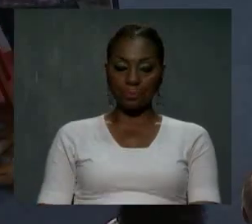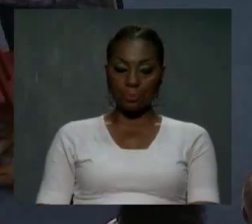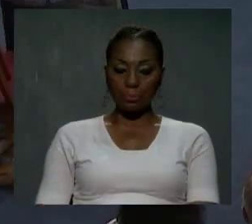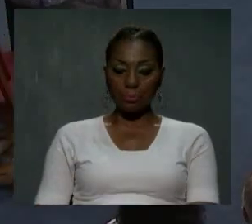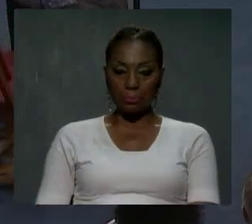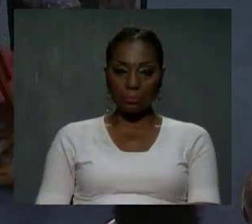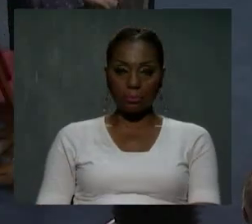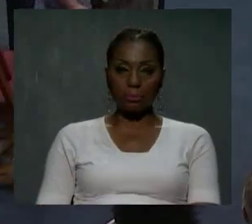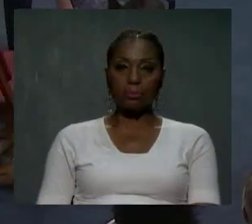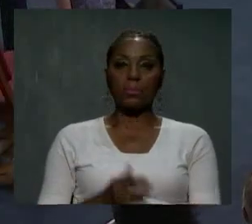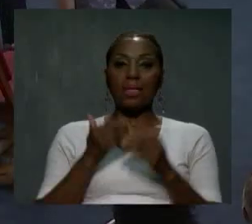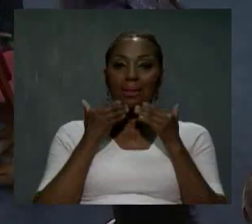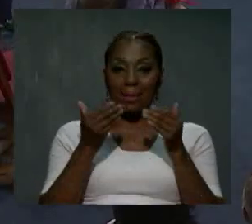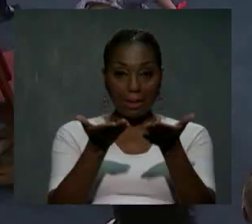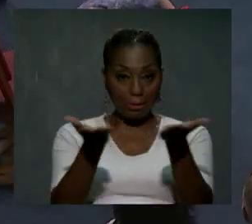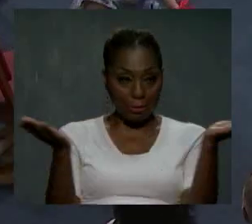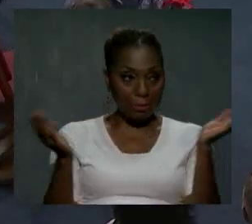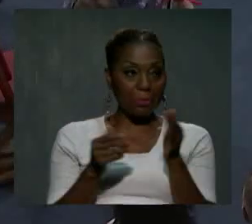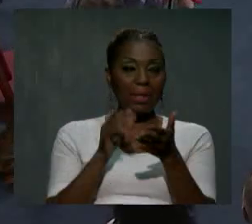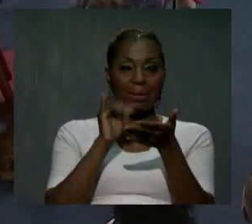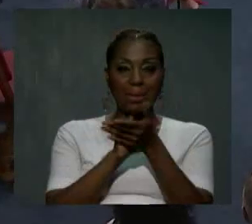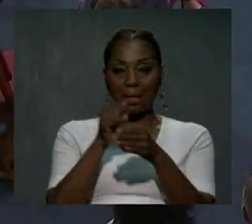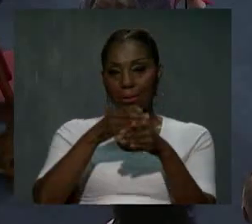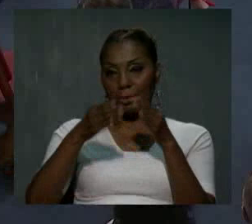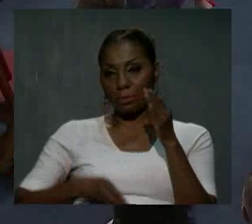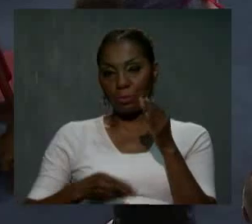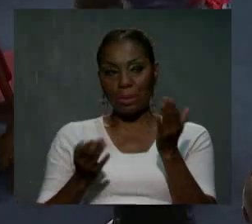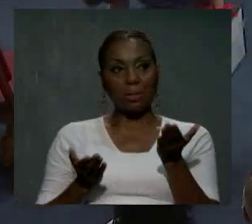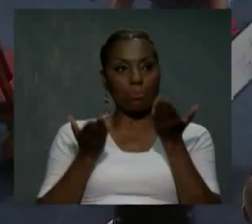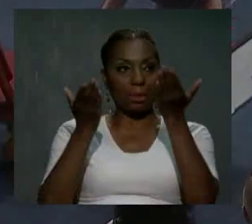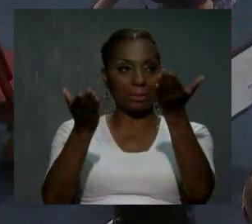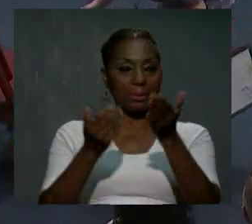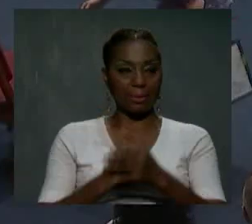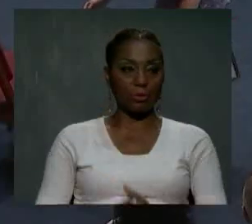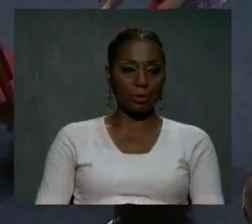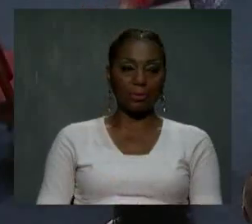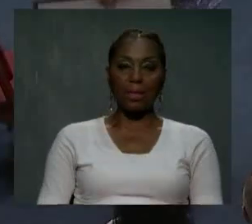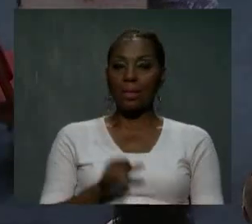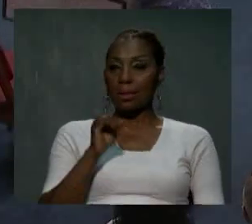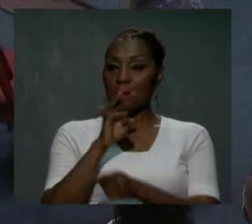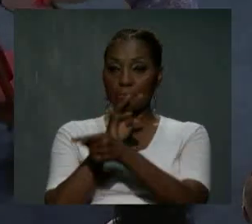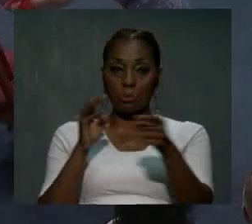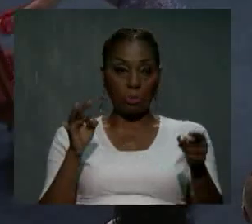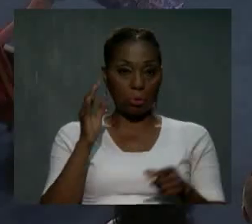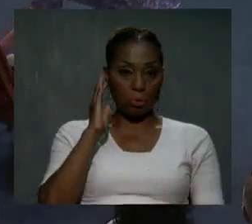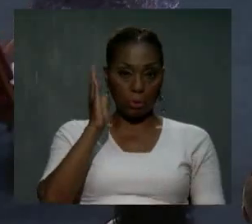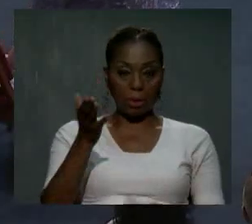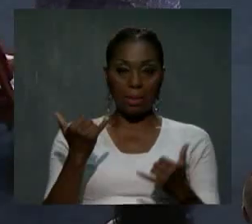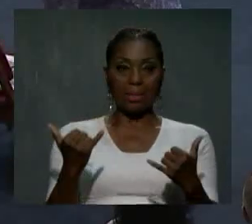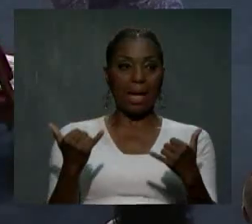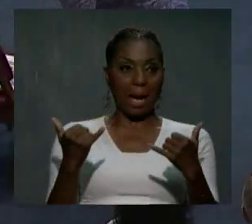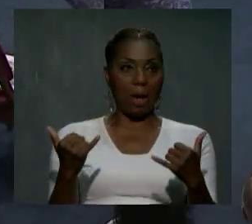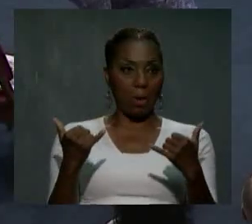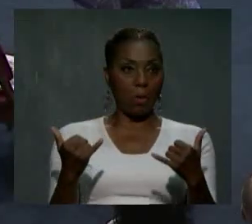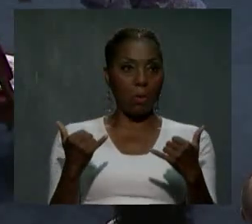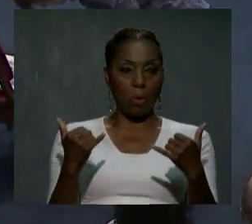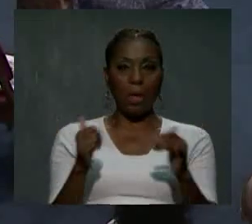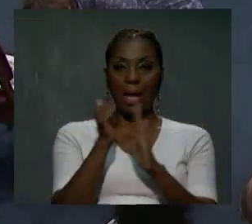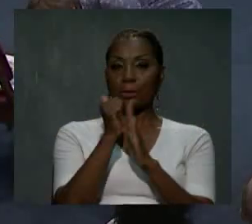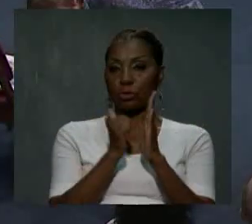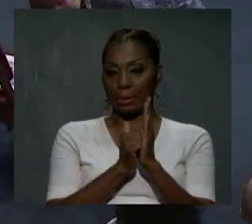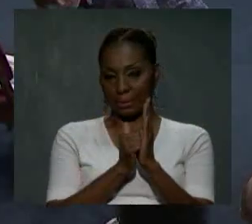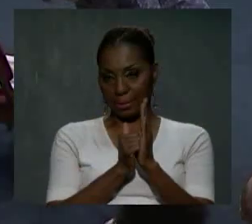Okay, I want to thank everybody. That concludes the presentations. And if you will now go to your